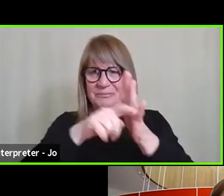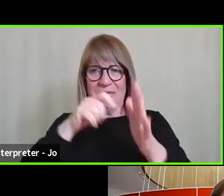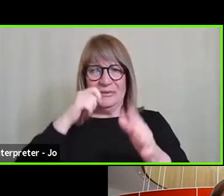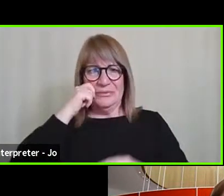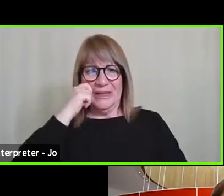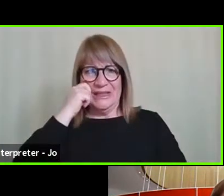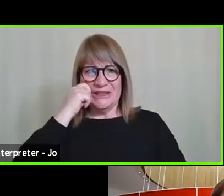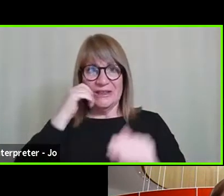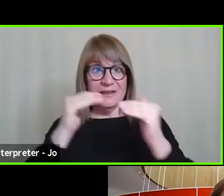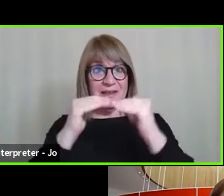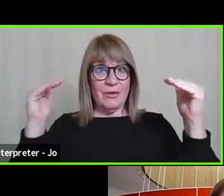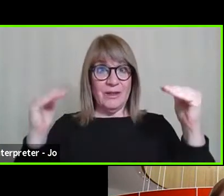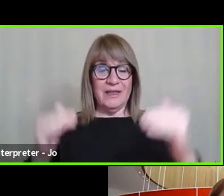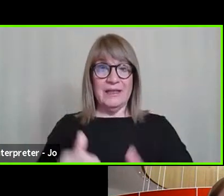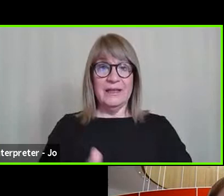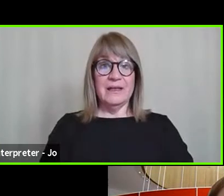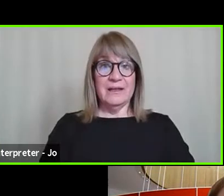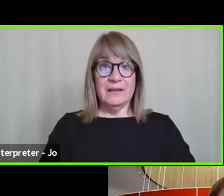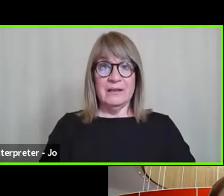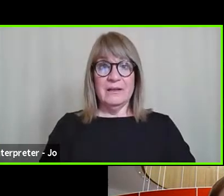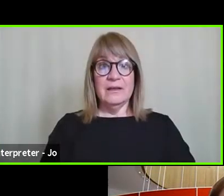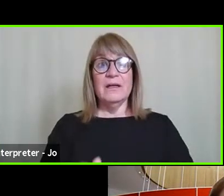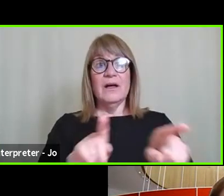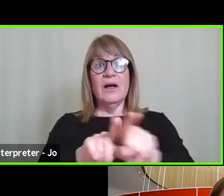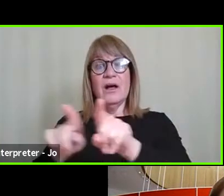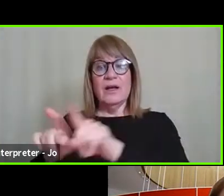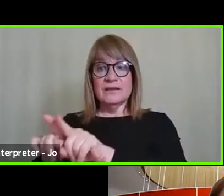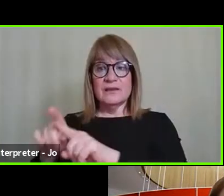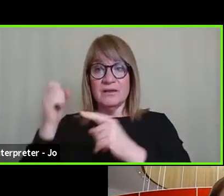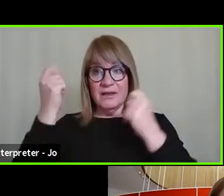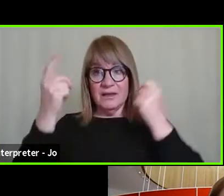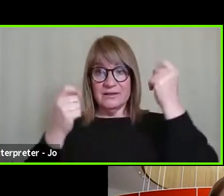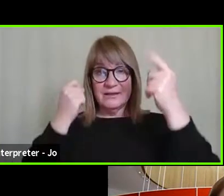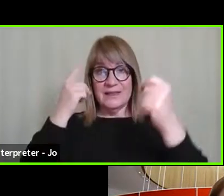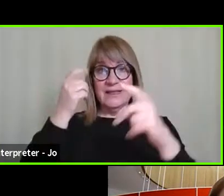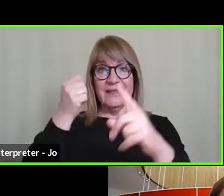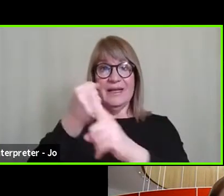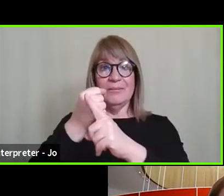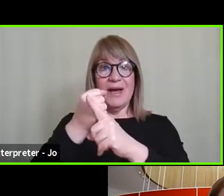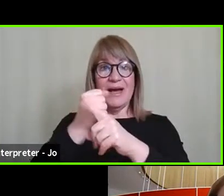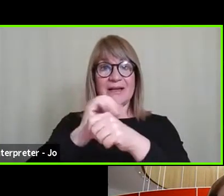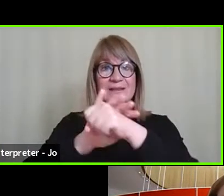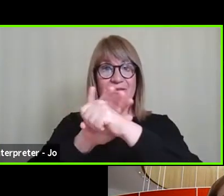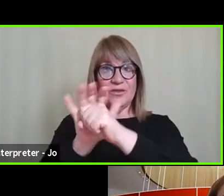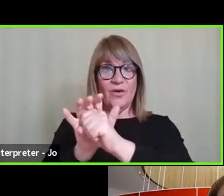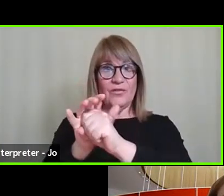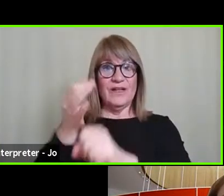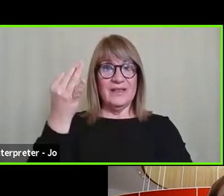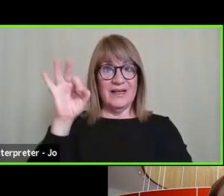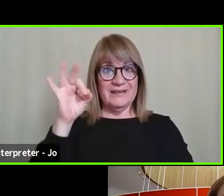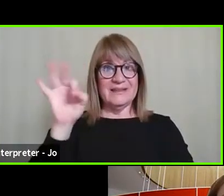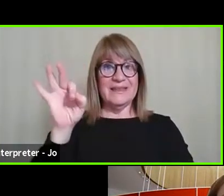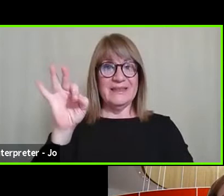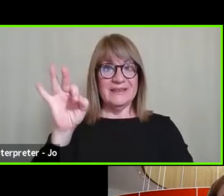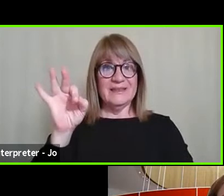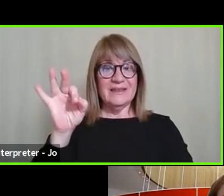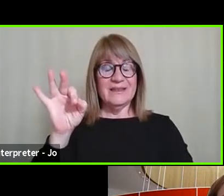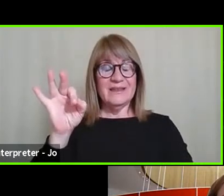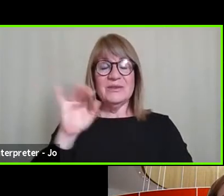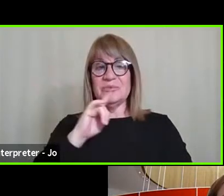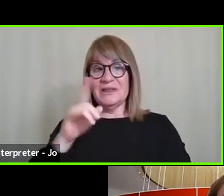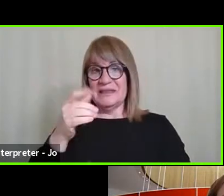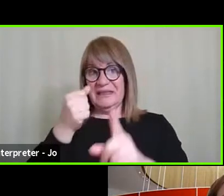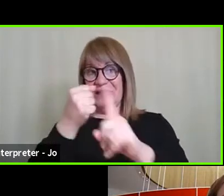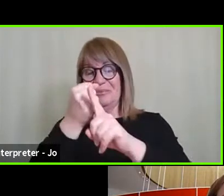inequities and also understanding the impact that cova 19 has had on our legislature to really